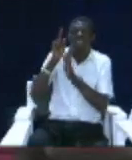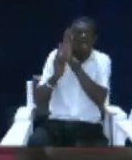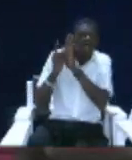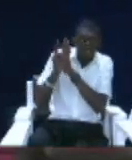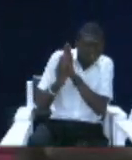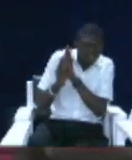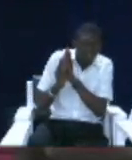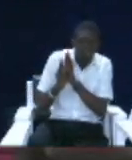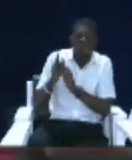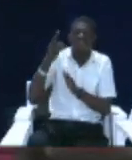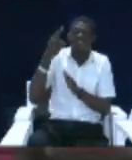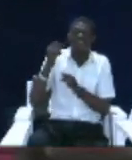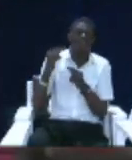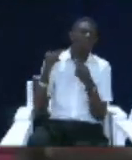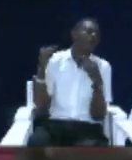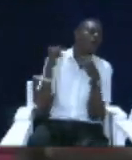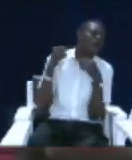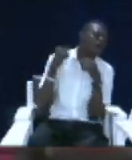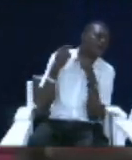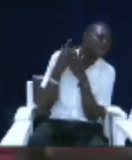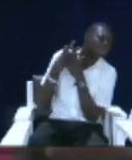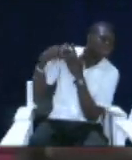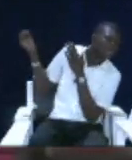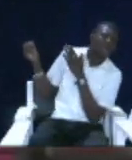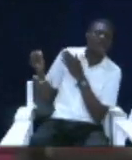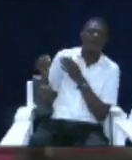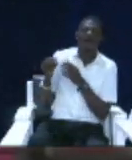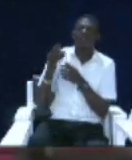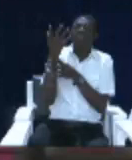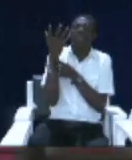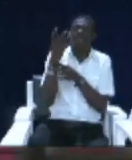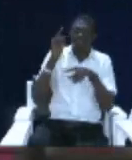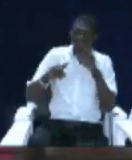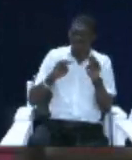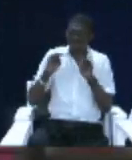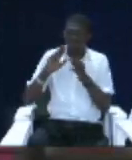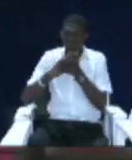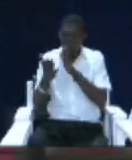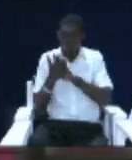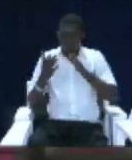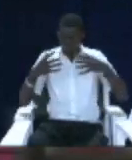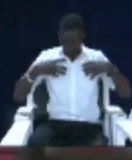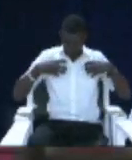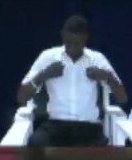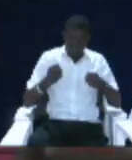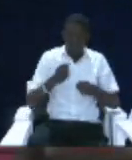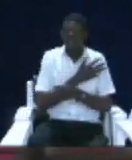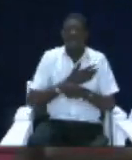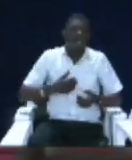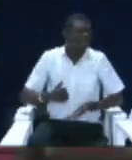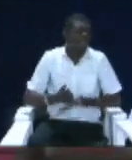48 hours, the stiffness disappeared. The hand and neck restored to normal. Help me